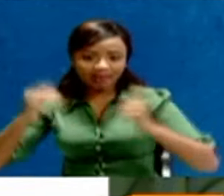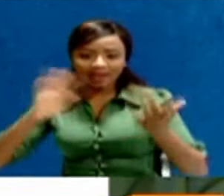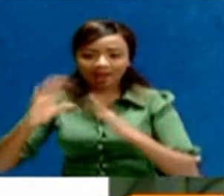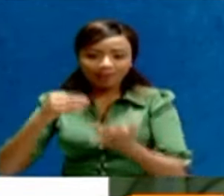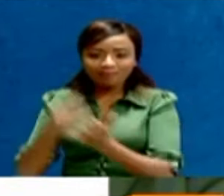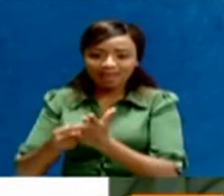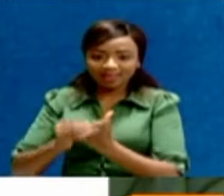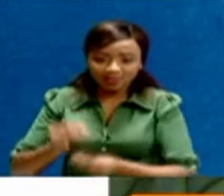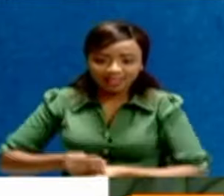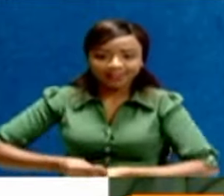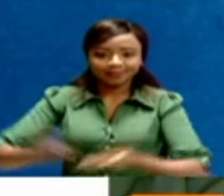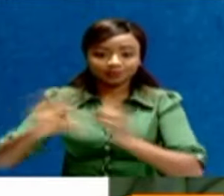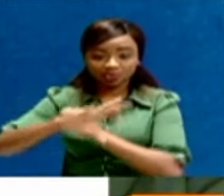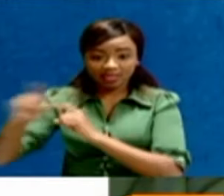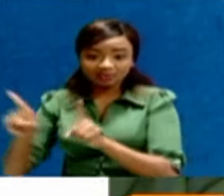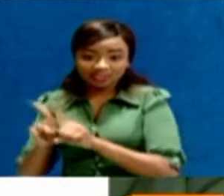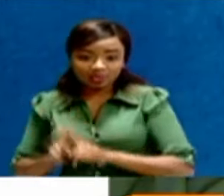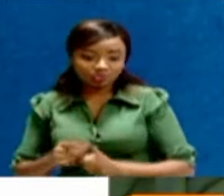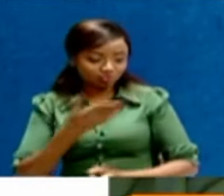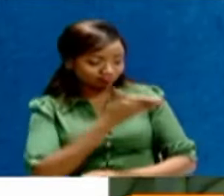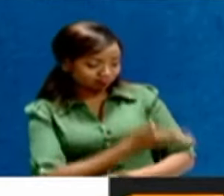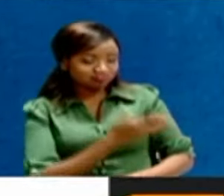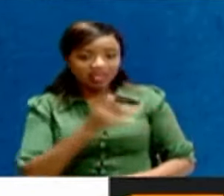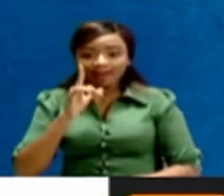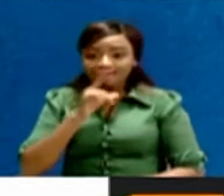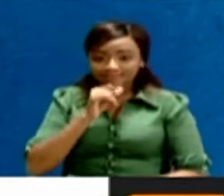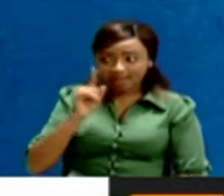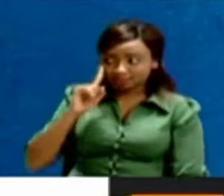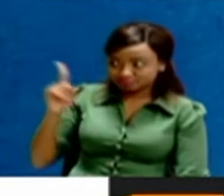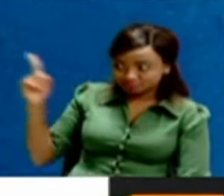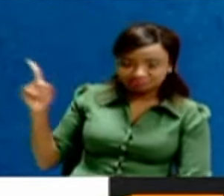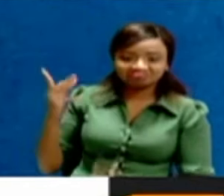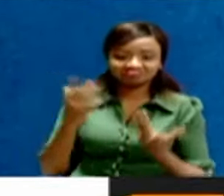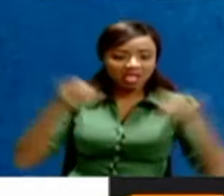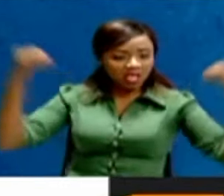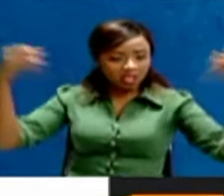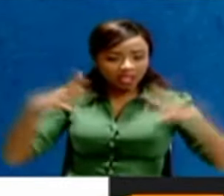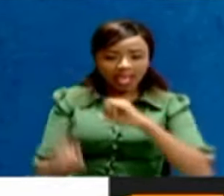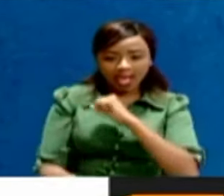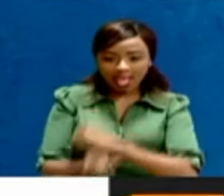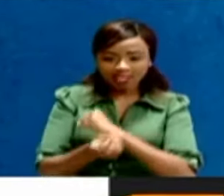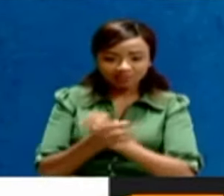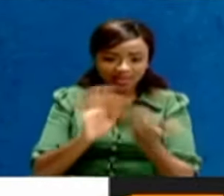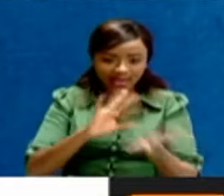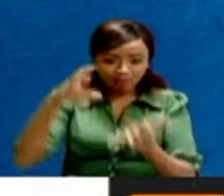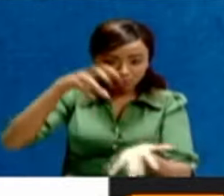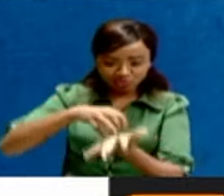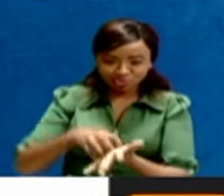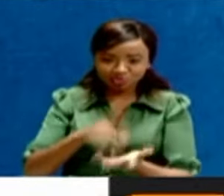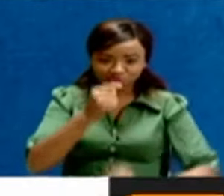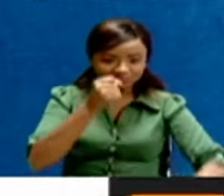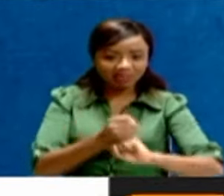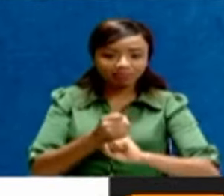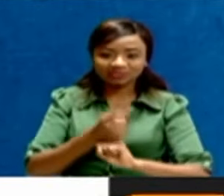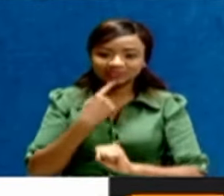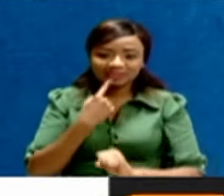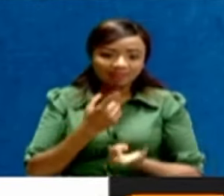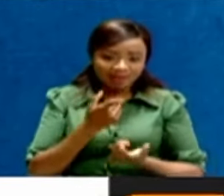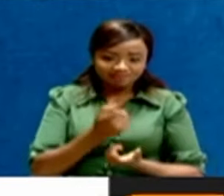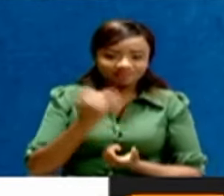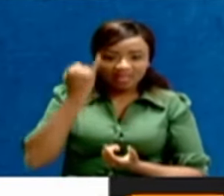will be distributed to the counties. And of course, we've had Honorable Adama Olekina very clear on his stand, and of course, siding with that